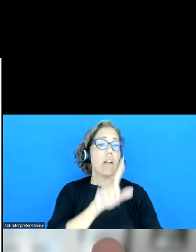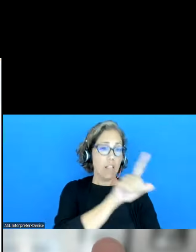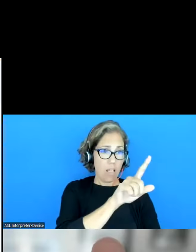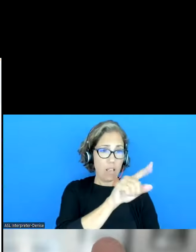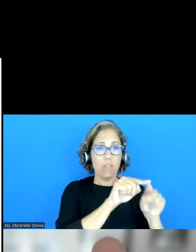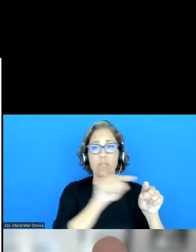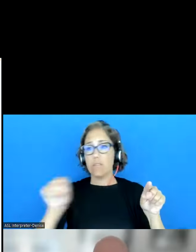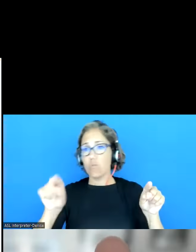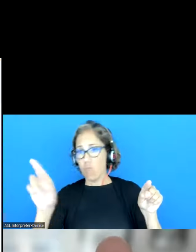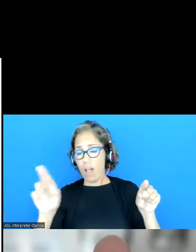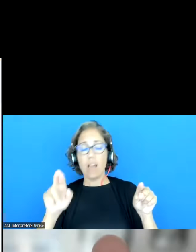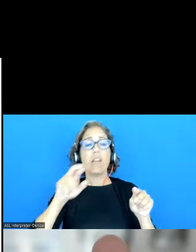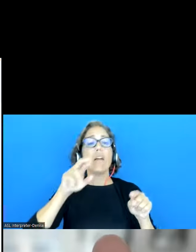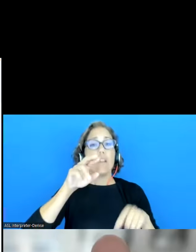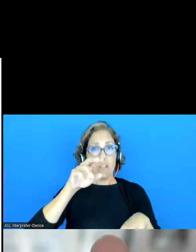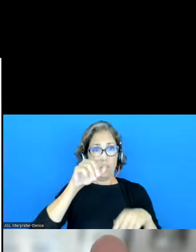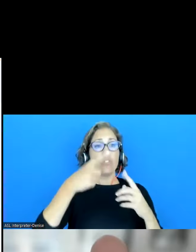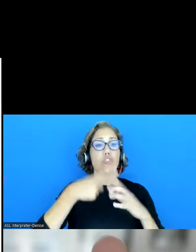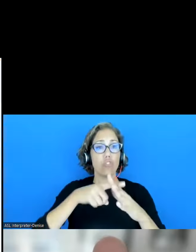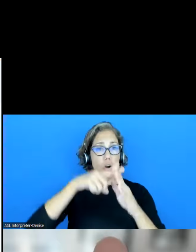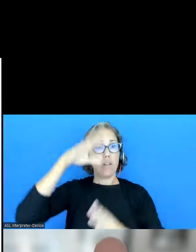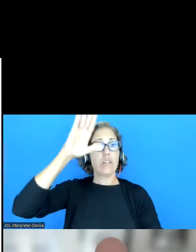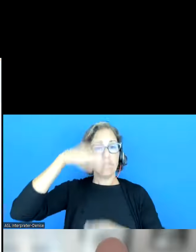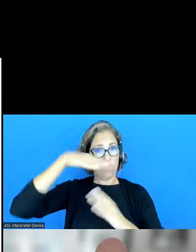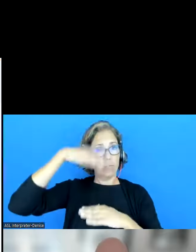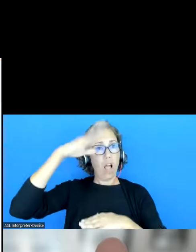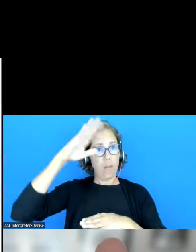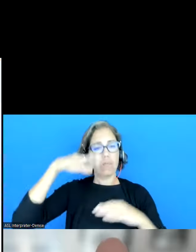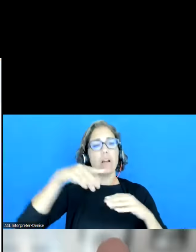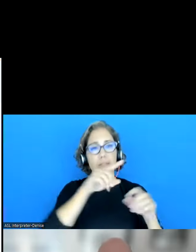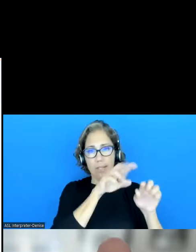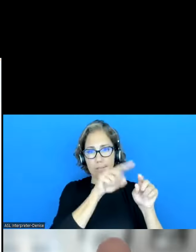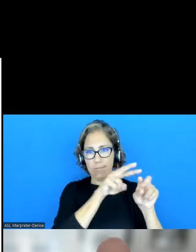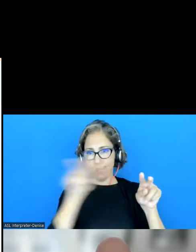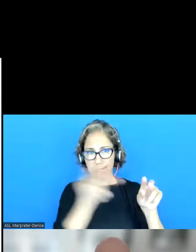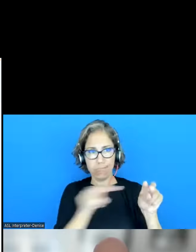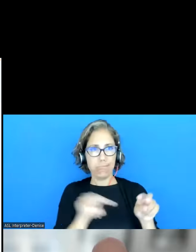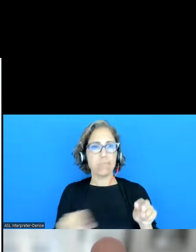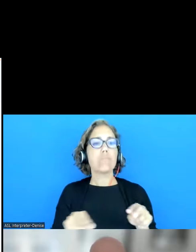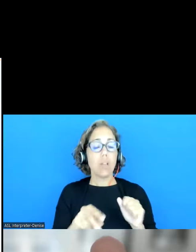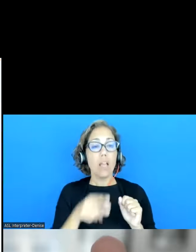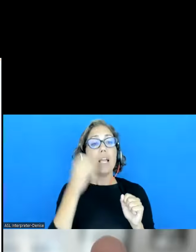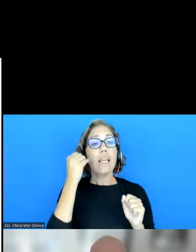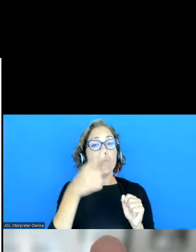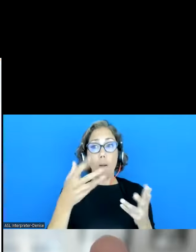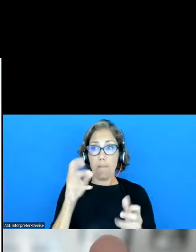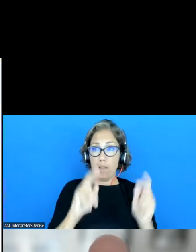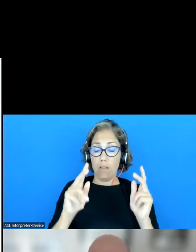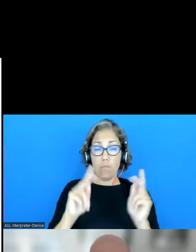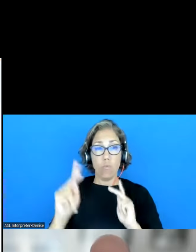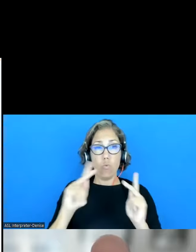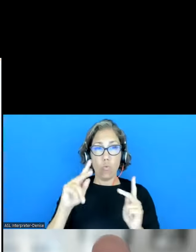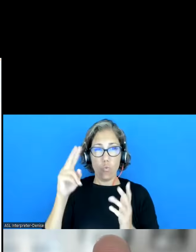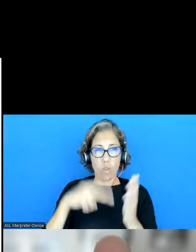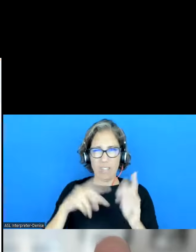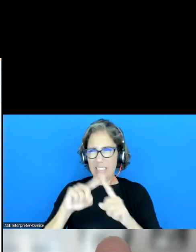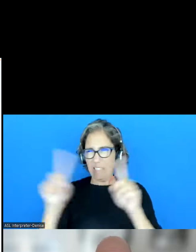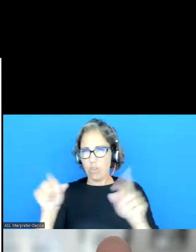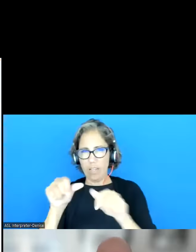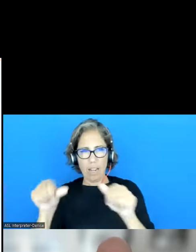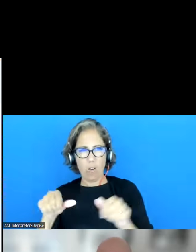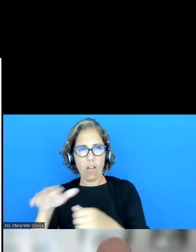bottom. But if you're moving content around the page or wanting people to read different things in different areas, it can be confusing when